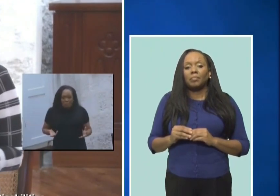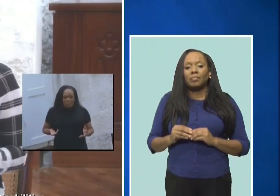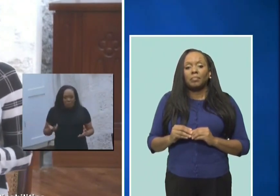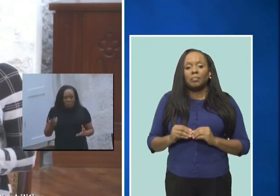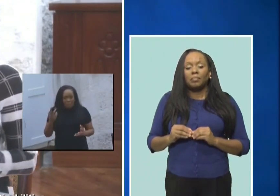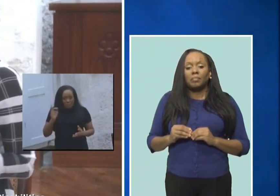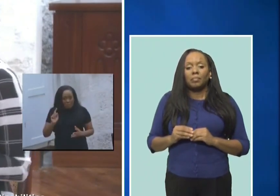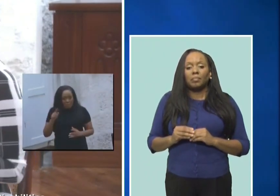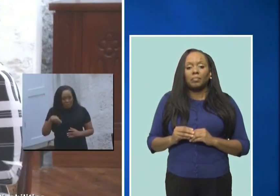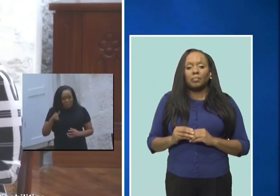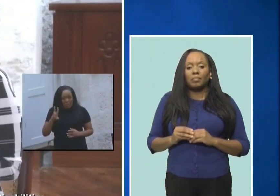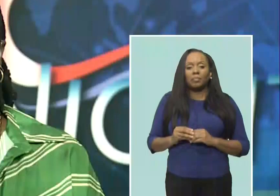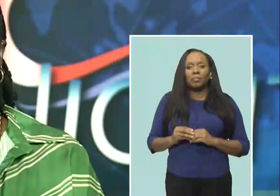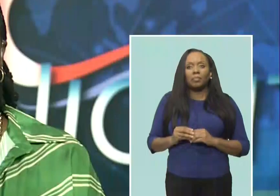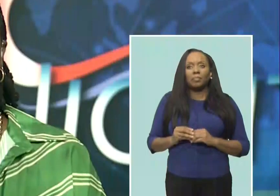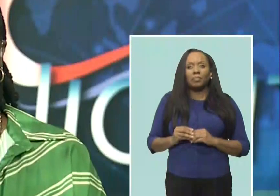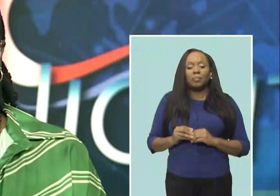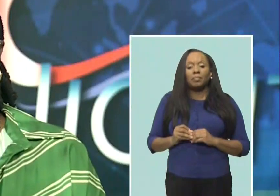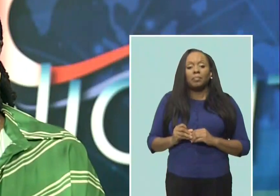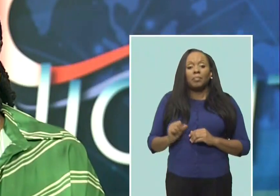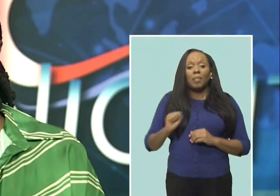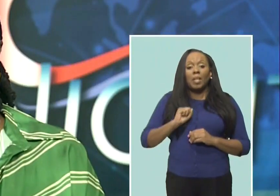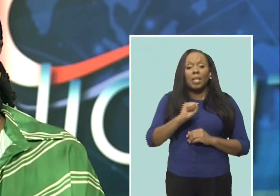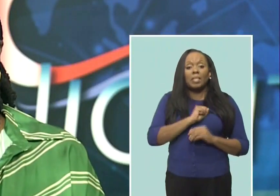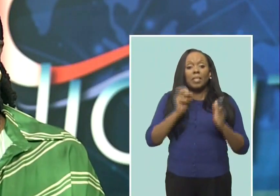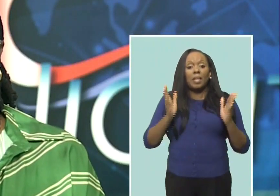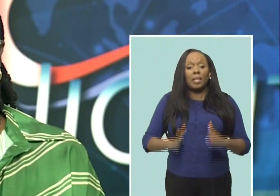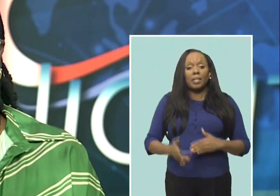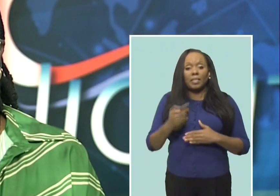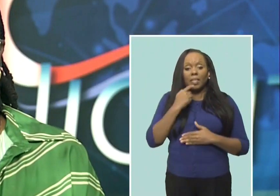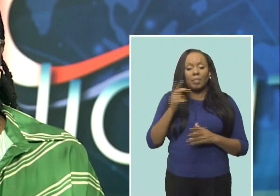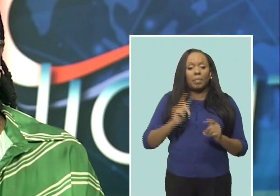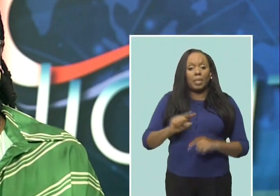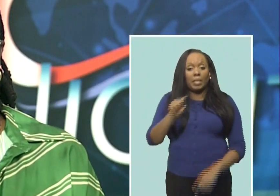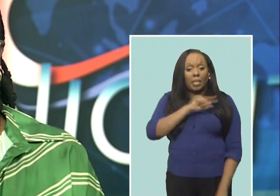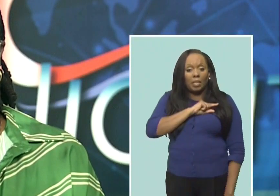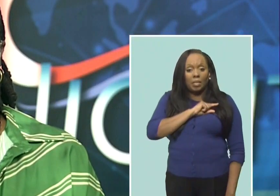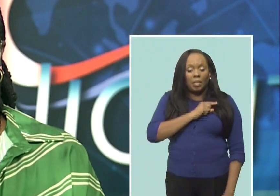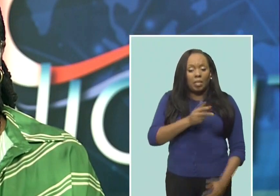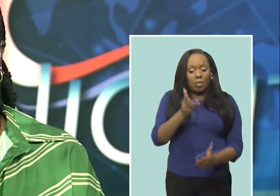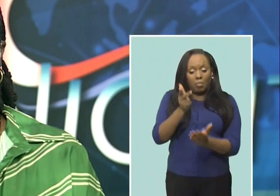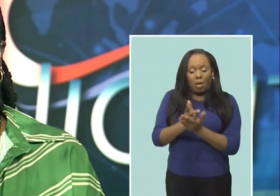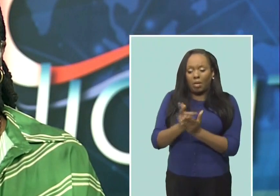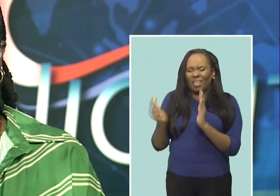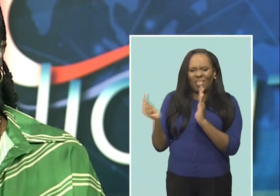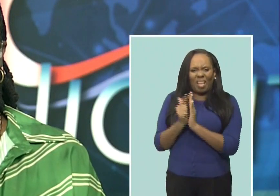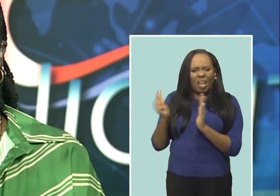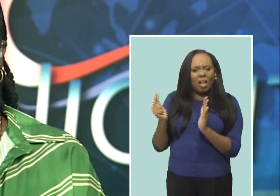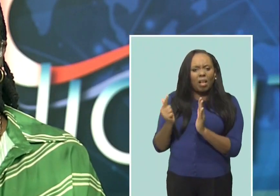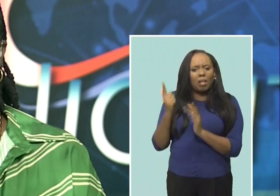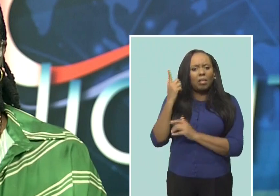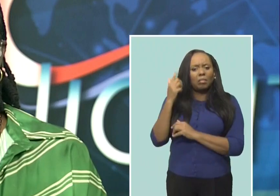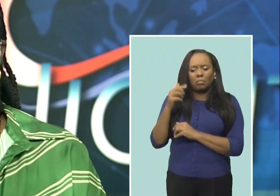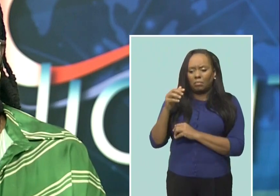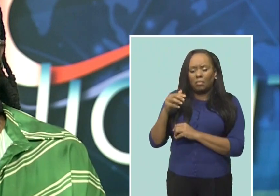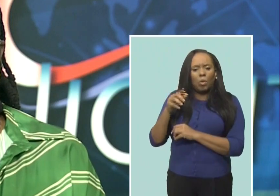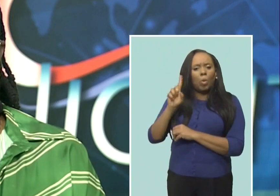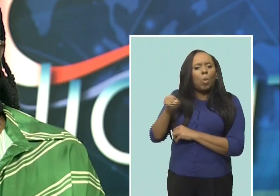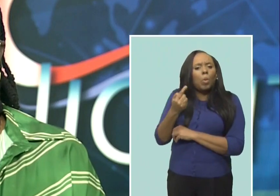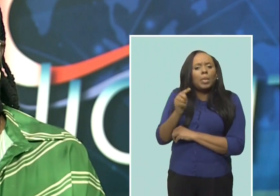for persons with disabilities. Senator Cummins adds those guilty of parking in spaces allocated for the disabled